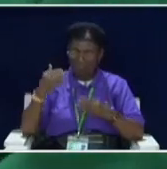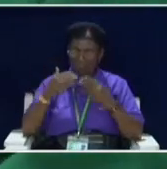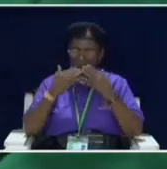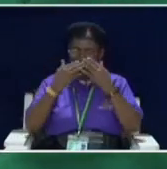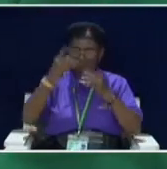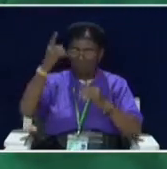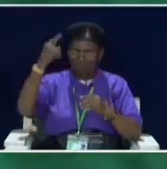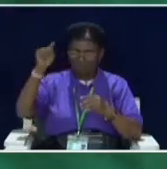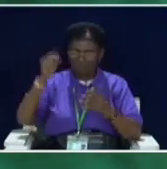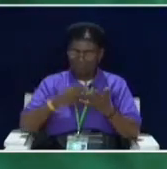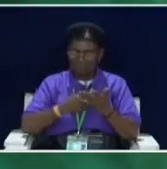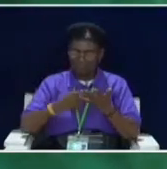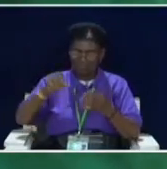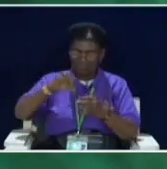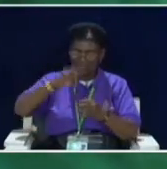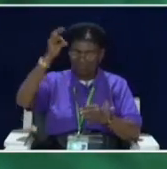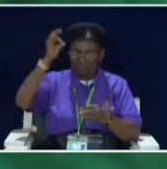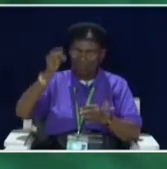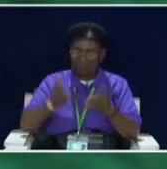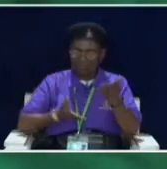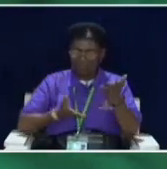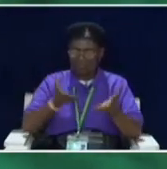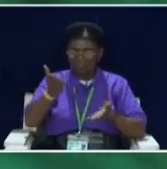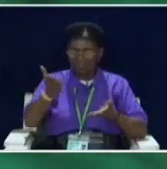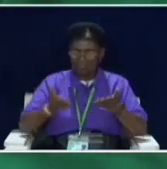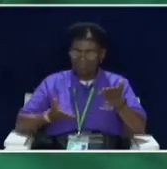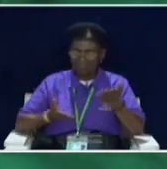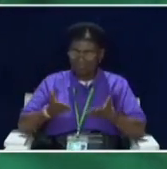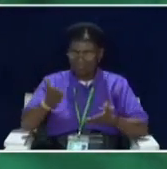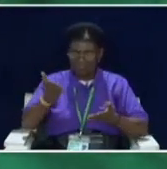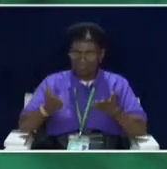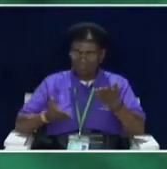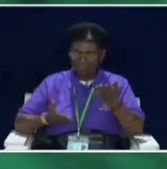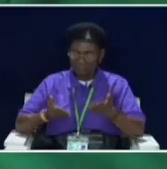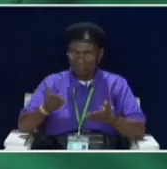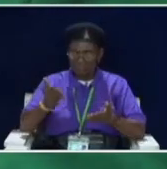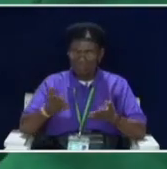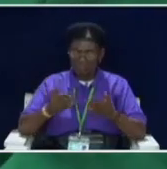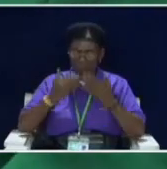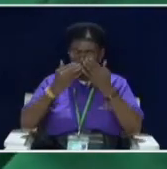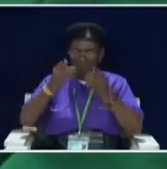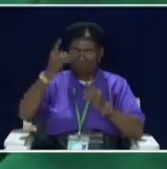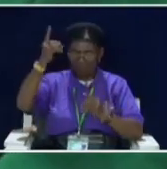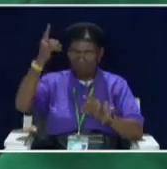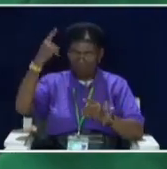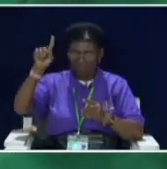Thank you for the Holy Ghost service. Thank you for